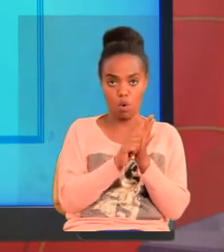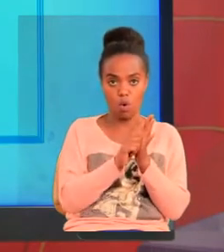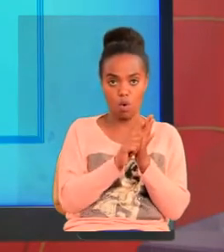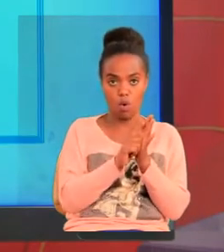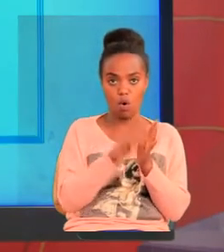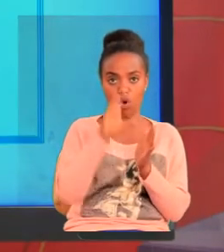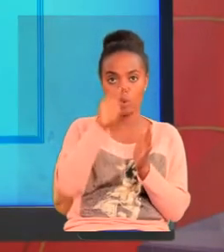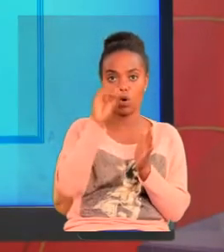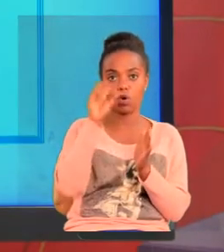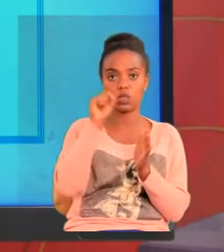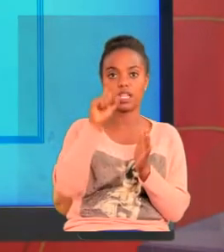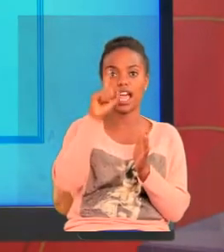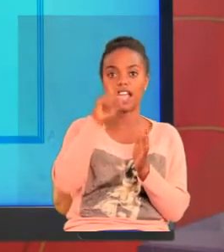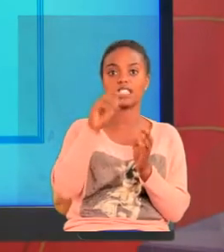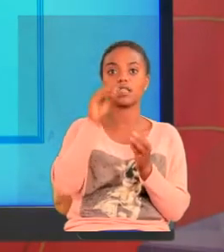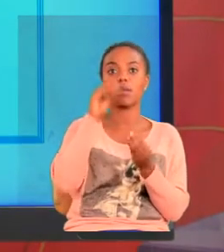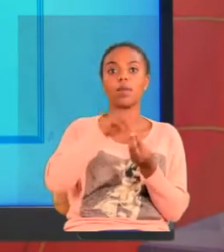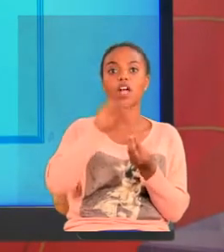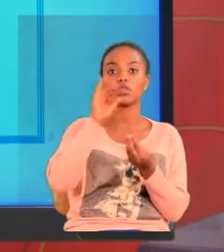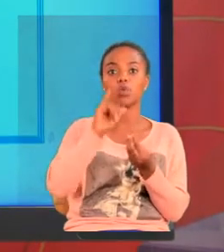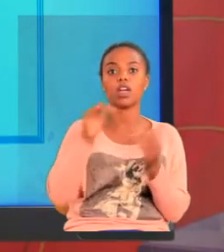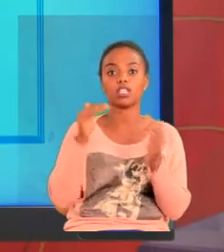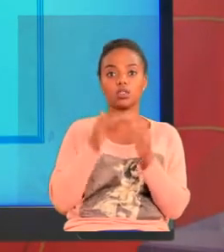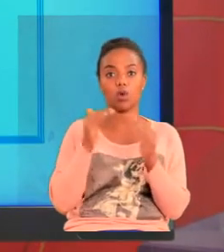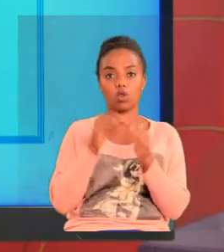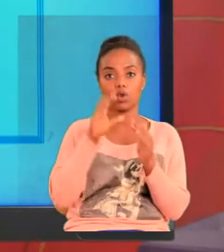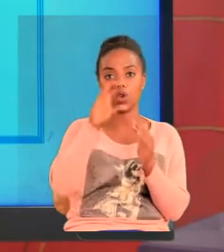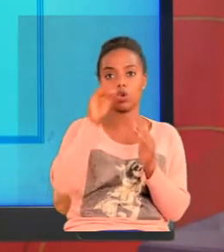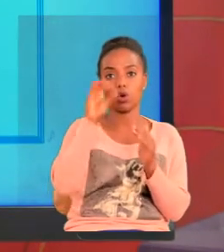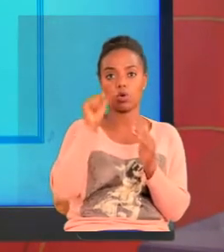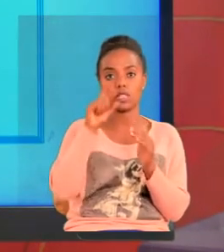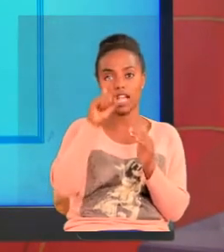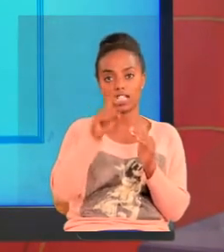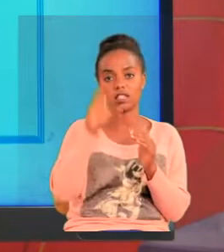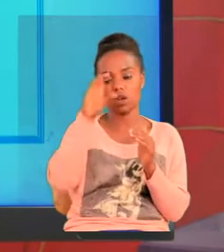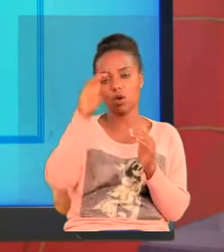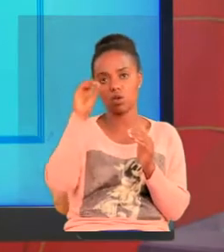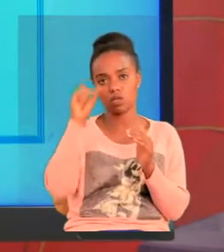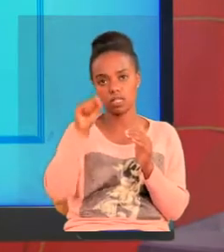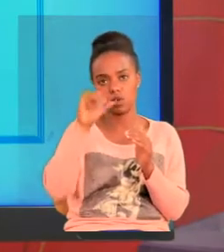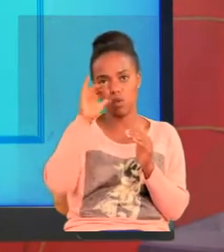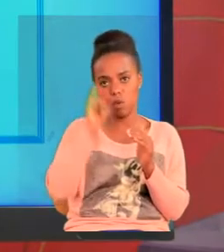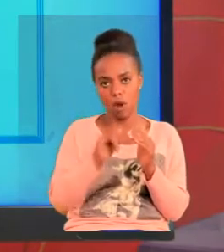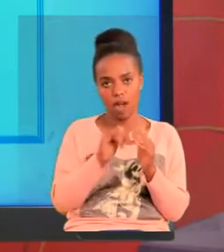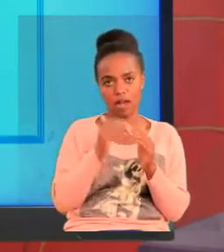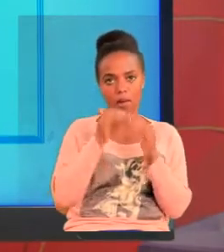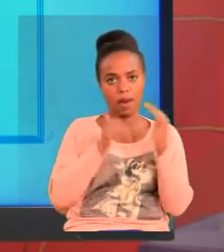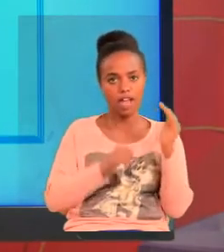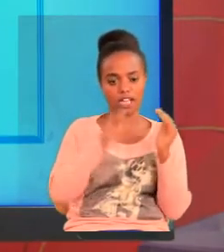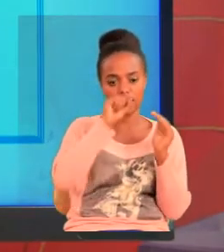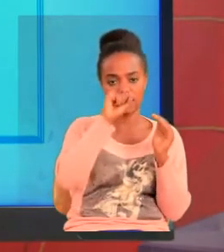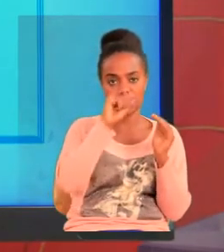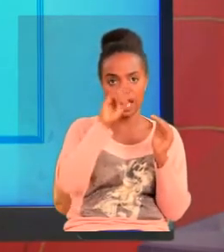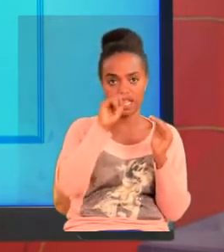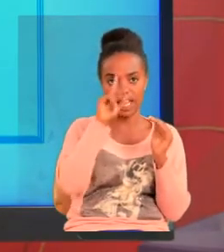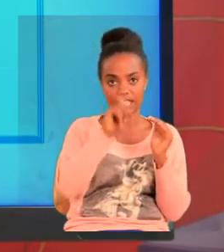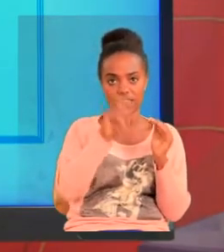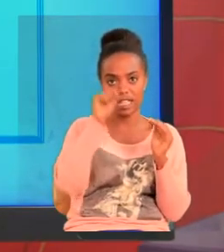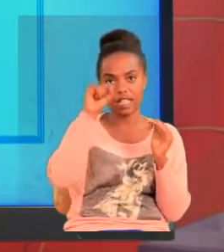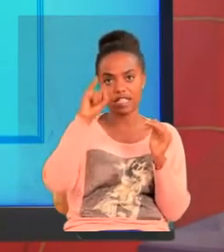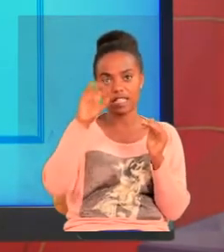cos x plus y is given by this cos x cos y minus sin x sin